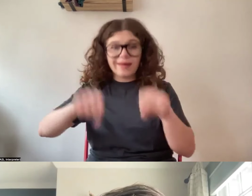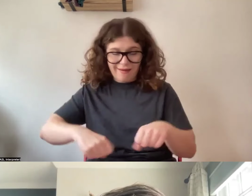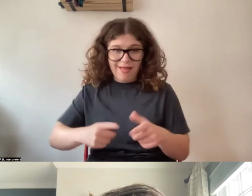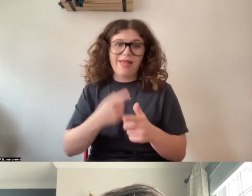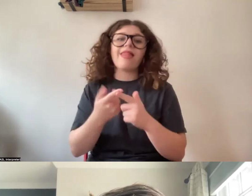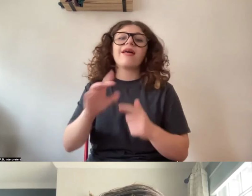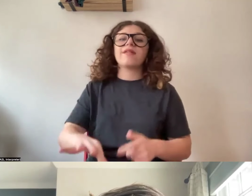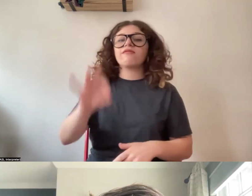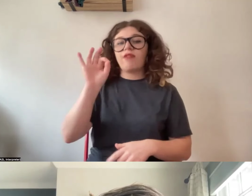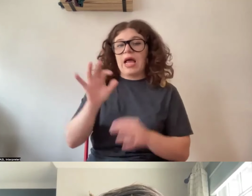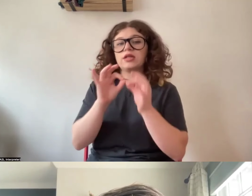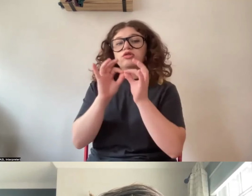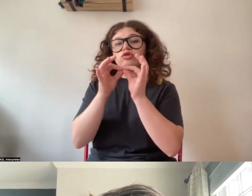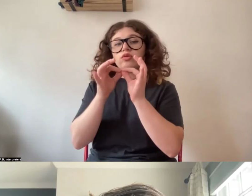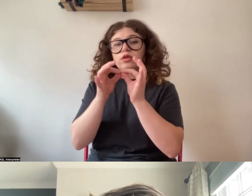language interpretation